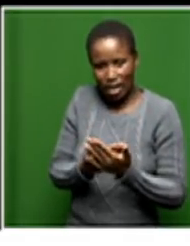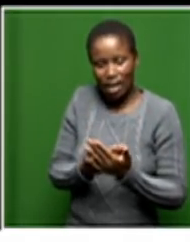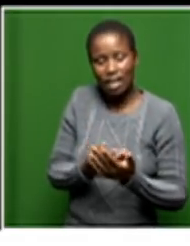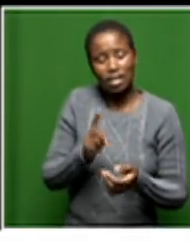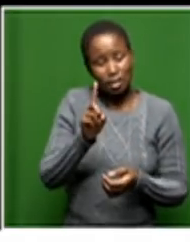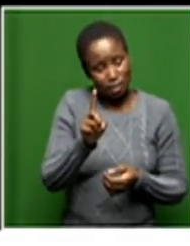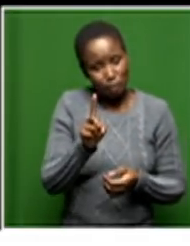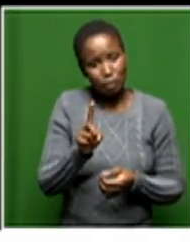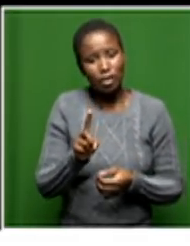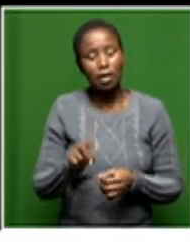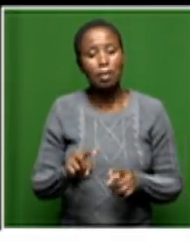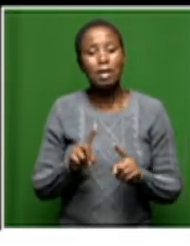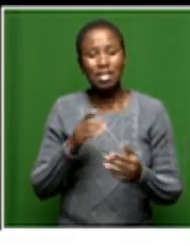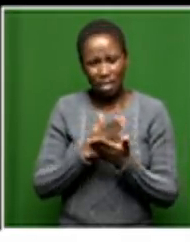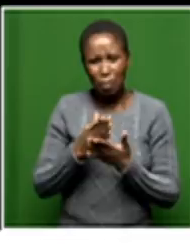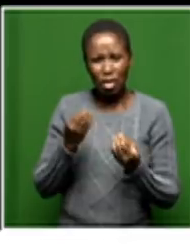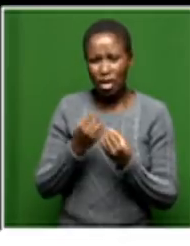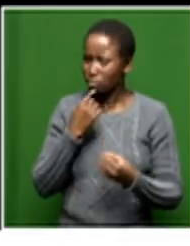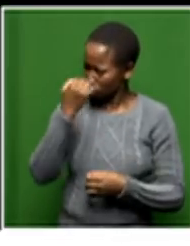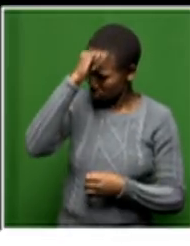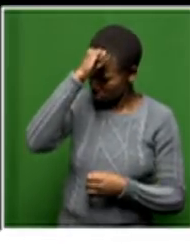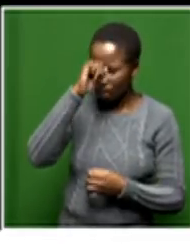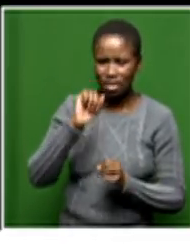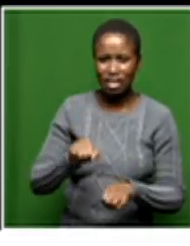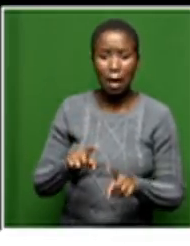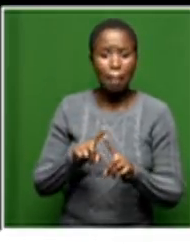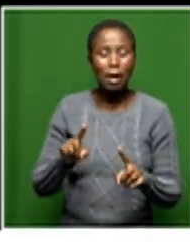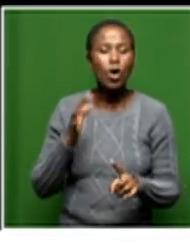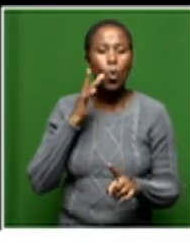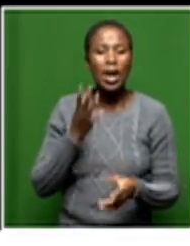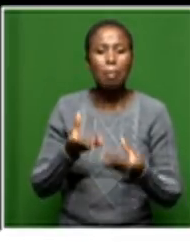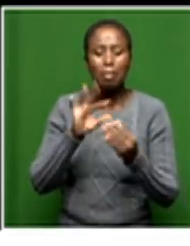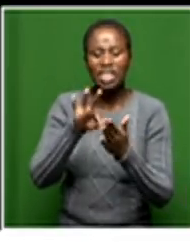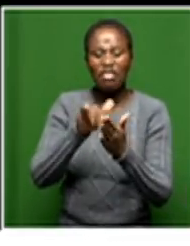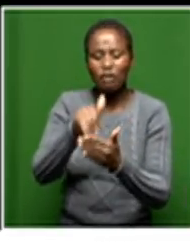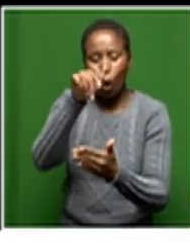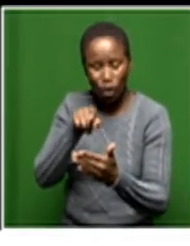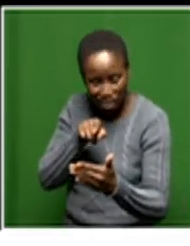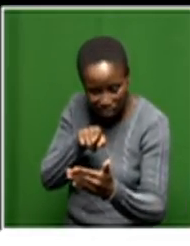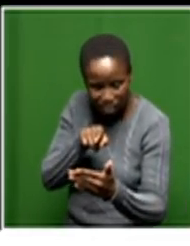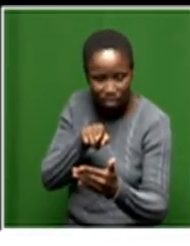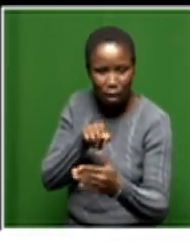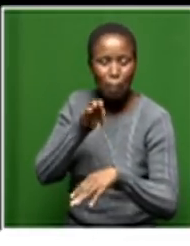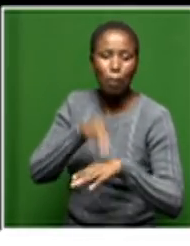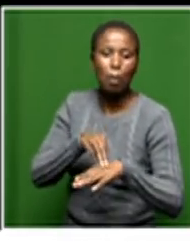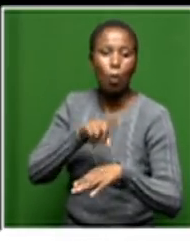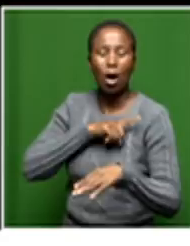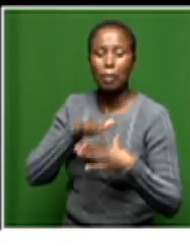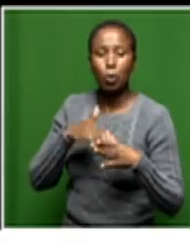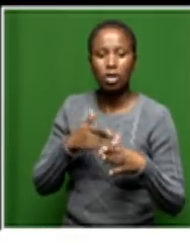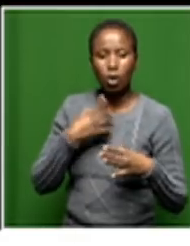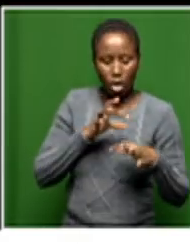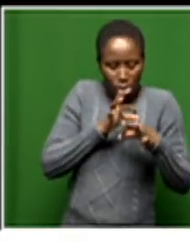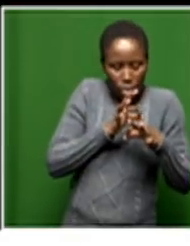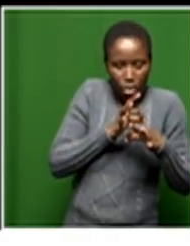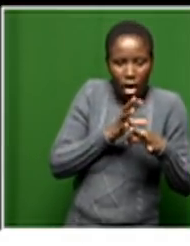object to some of these things. But when it goes to a vote and you don't have enough numbers, those who are in the